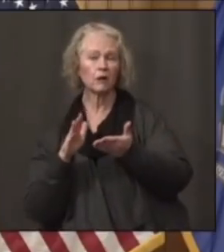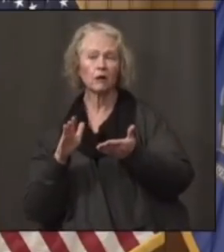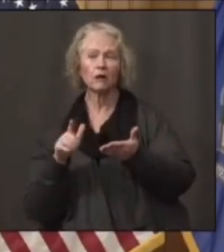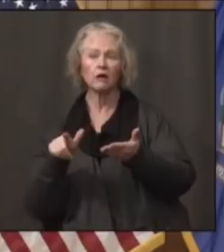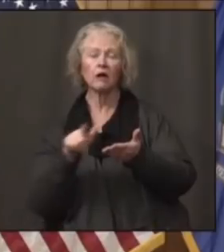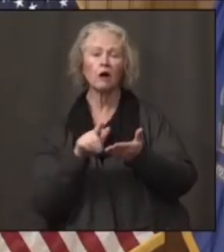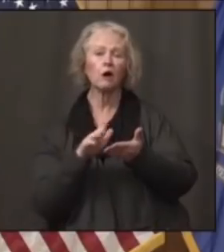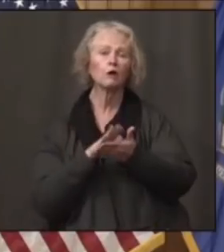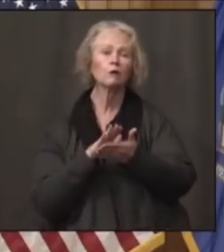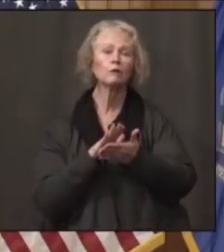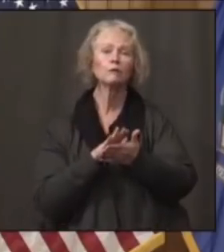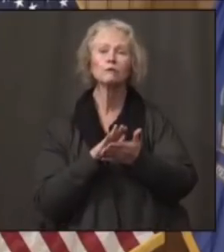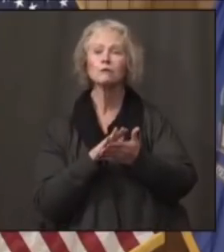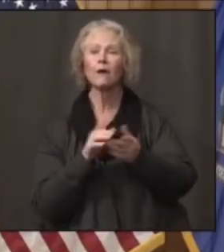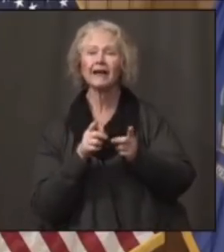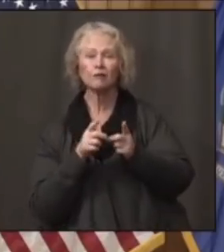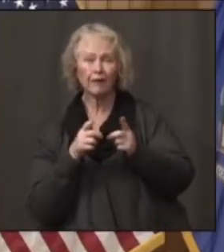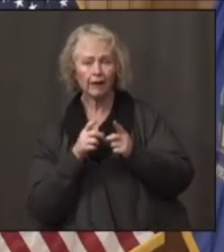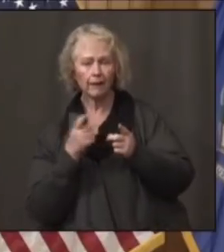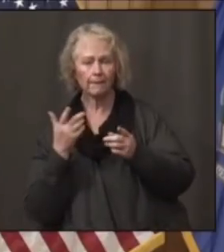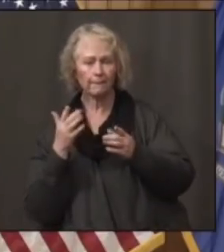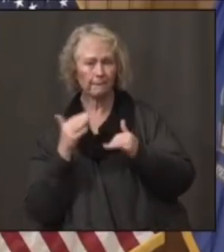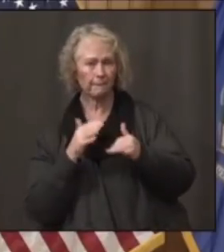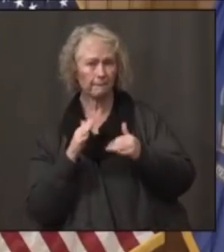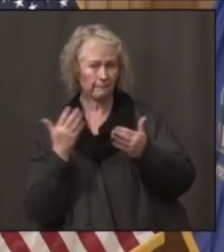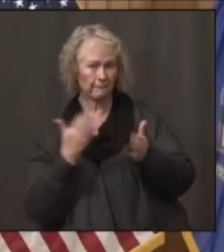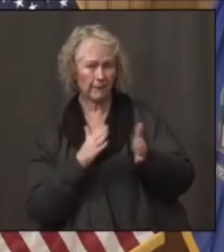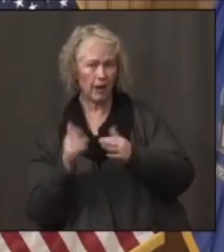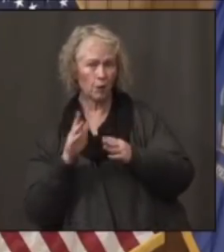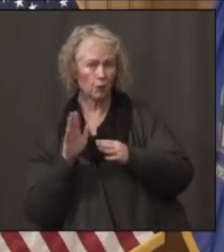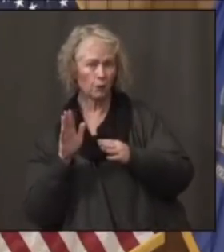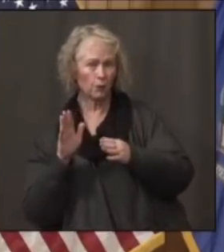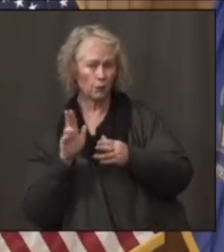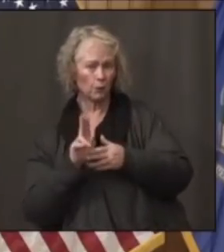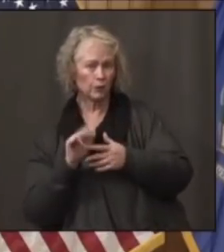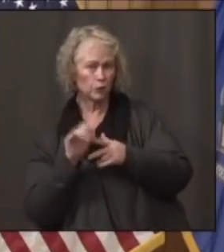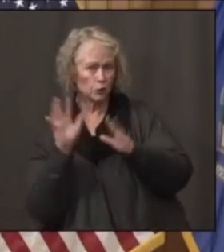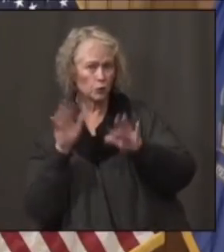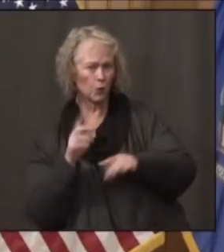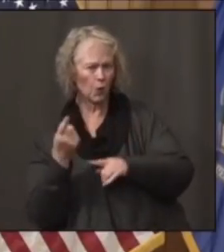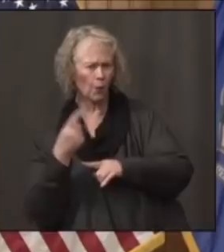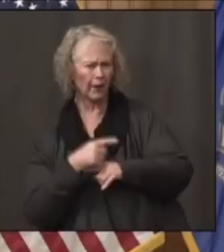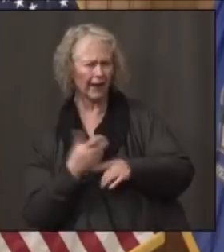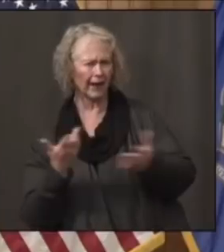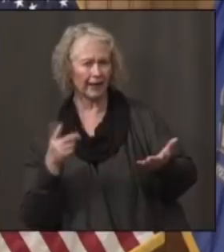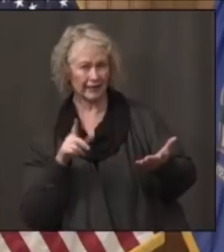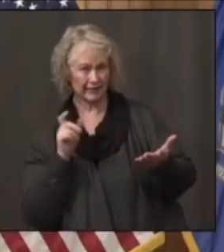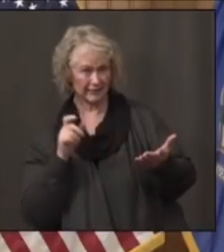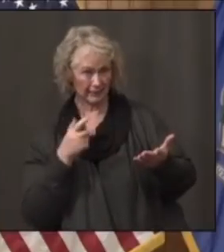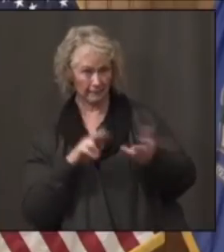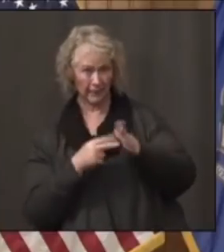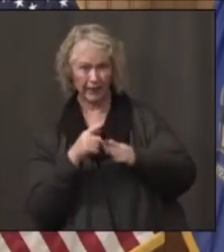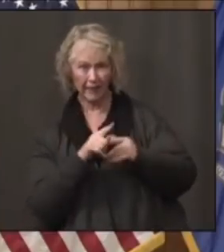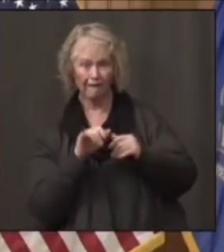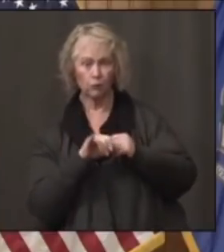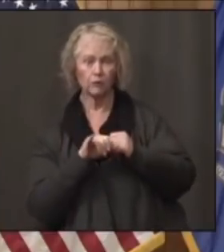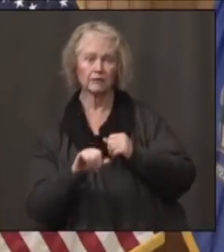out there. Because, I mean, correct me if I'm wrong, this will extend the school year for some of these districts, correct?